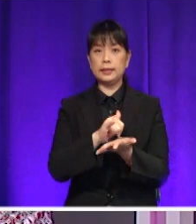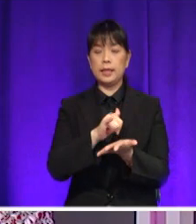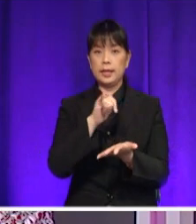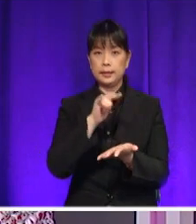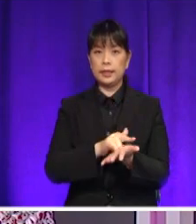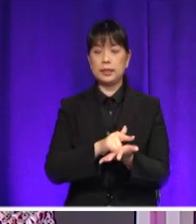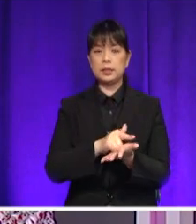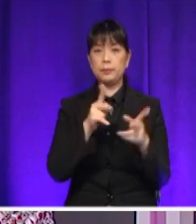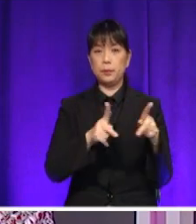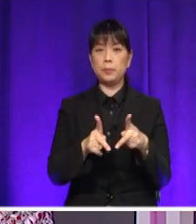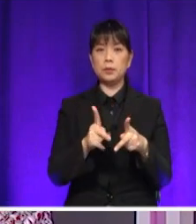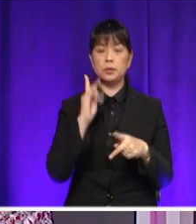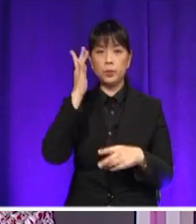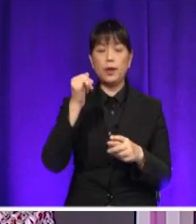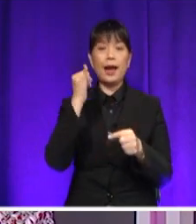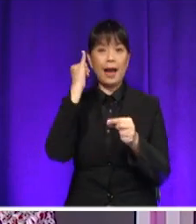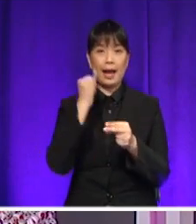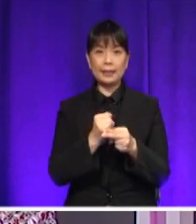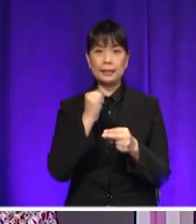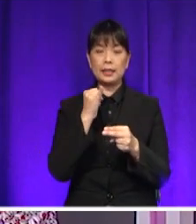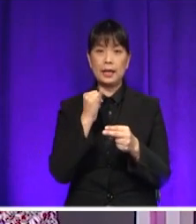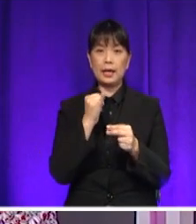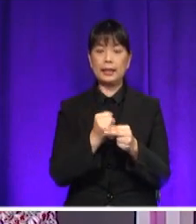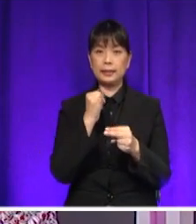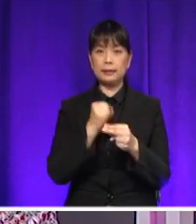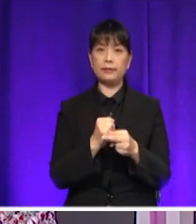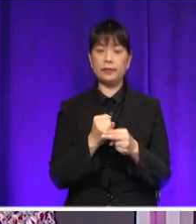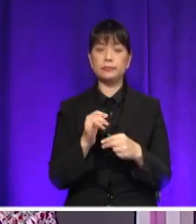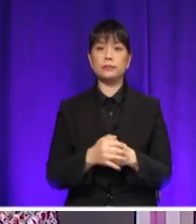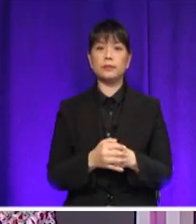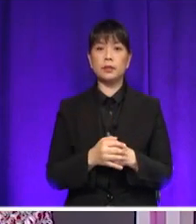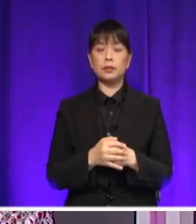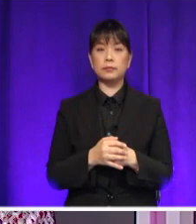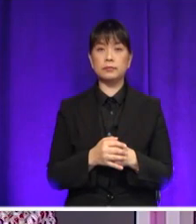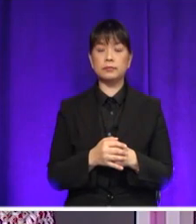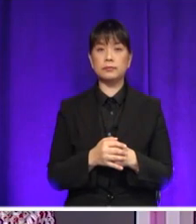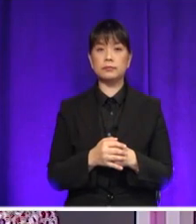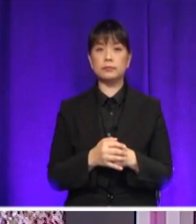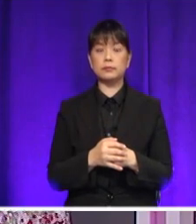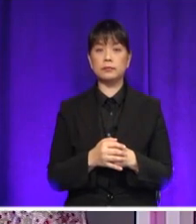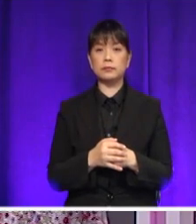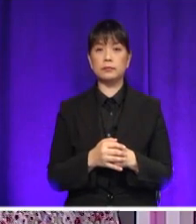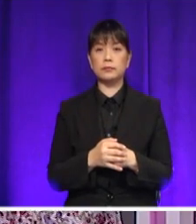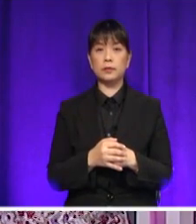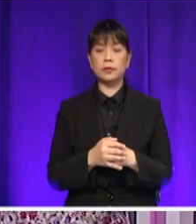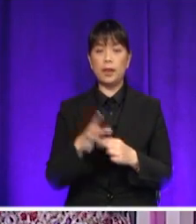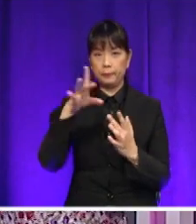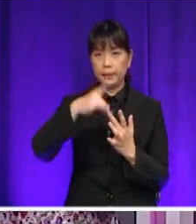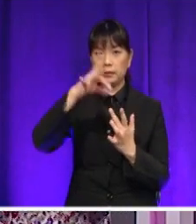listening, they will try to pick up or pick out words that are related